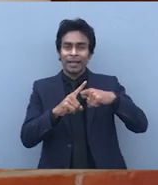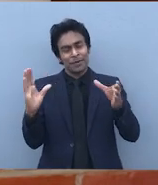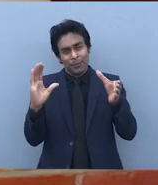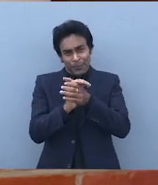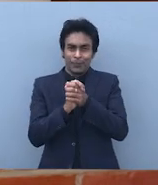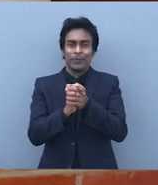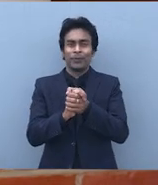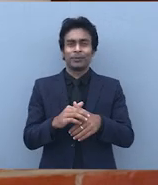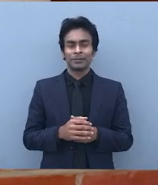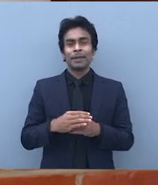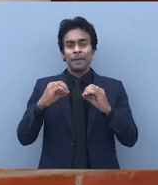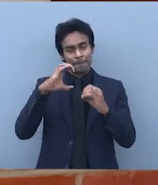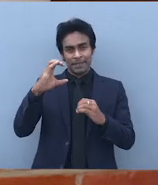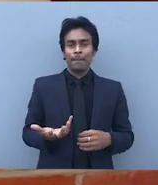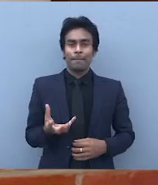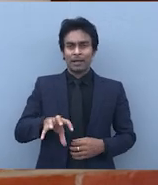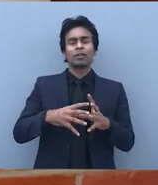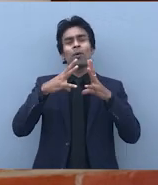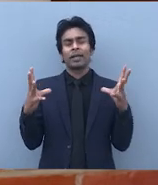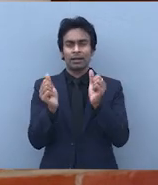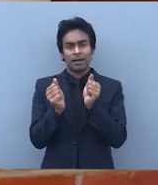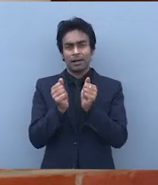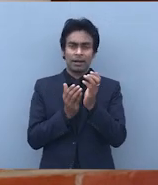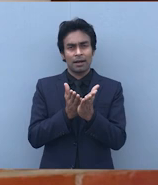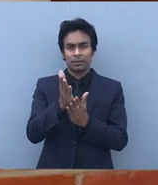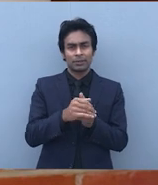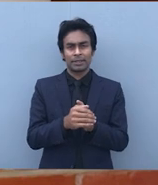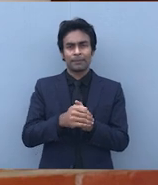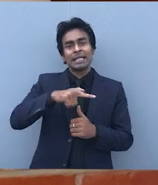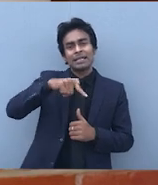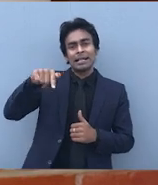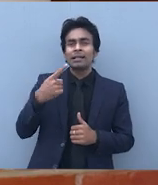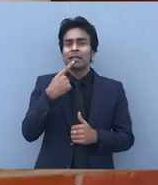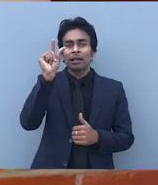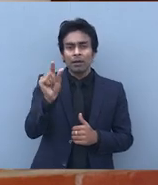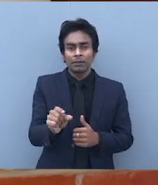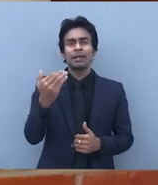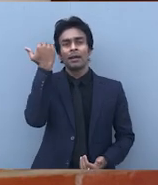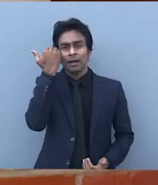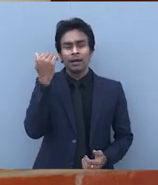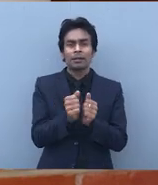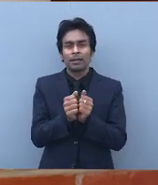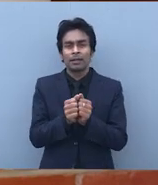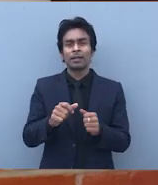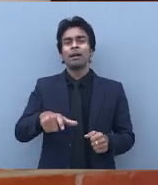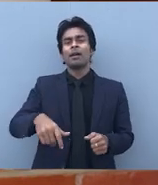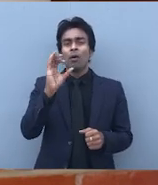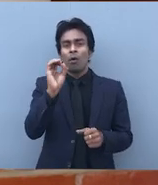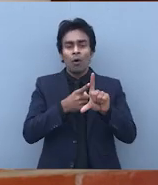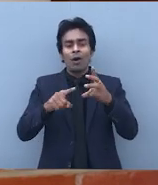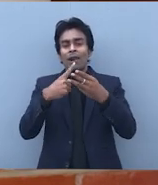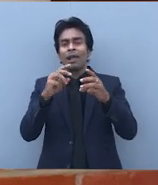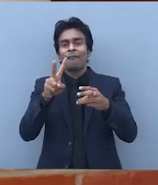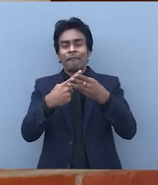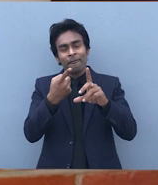close partner of the United Kingdom, and the British Council has been involved in multiple activities, including arts and culture, exams, and the